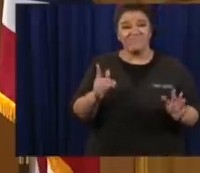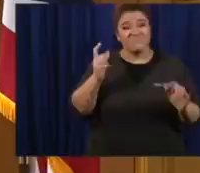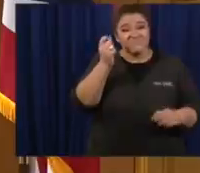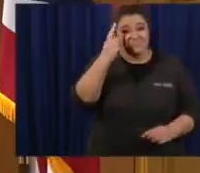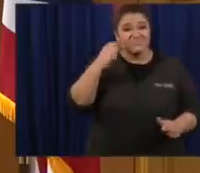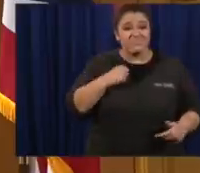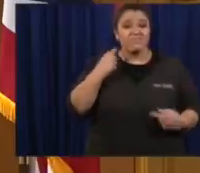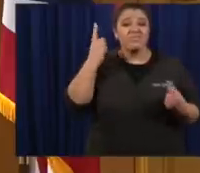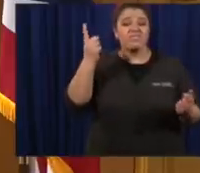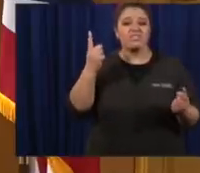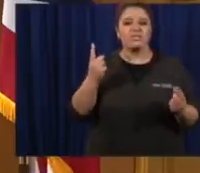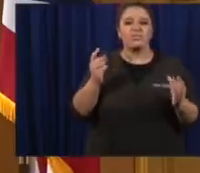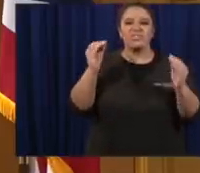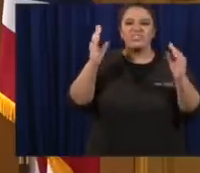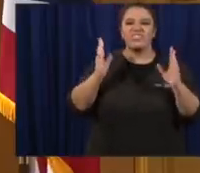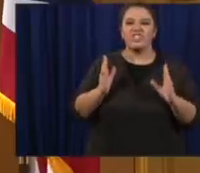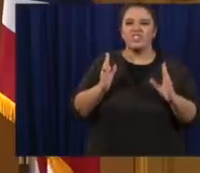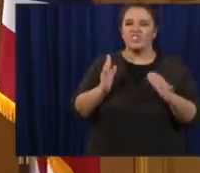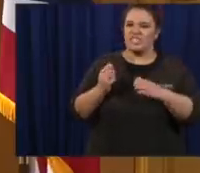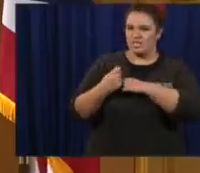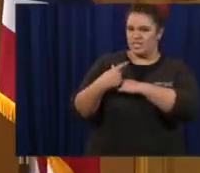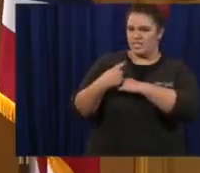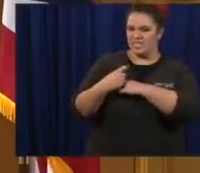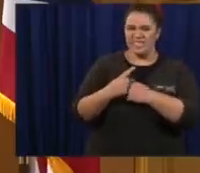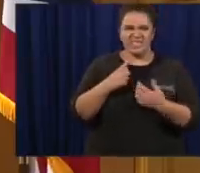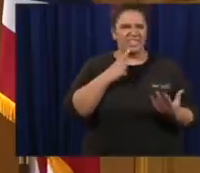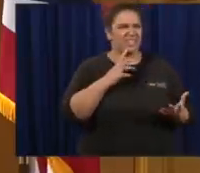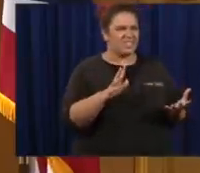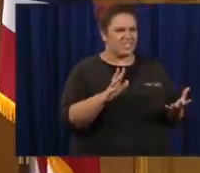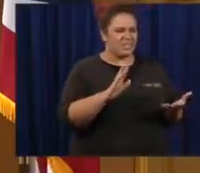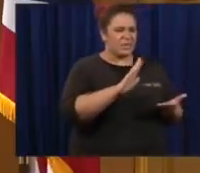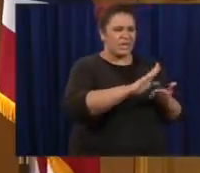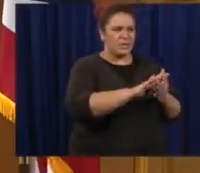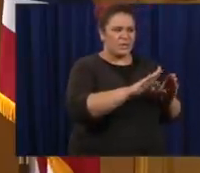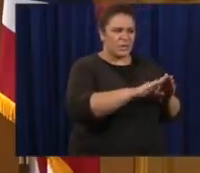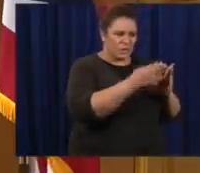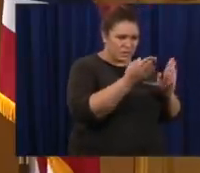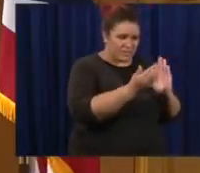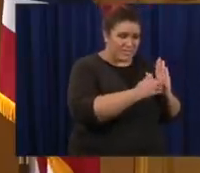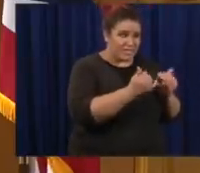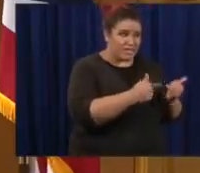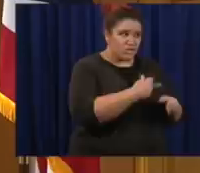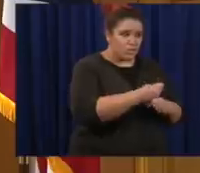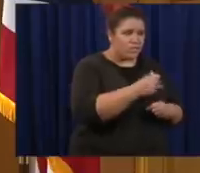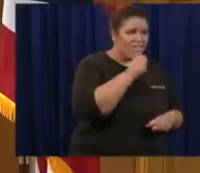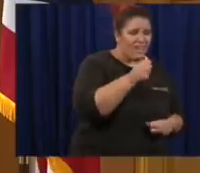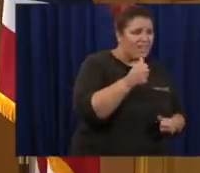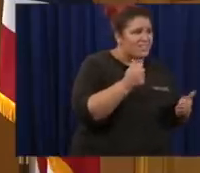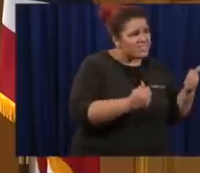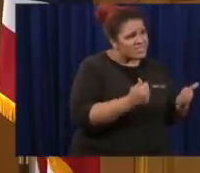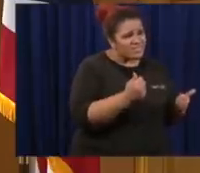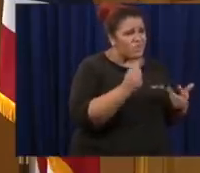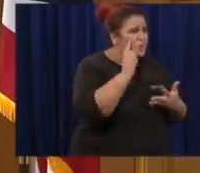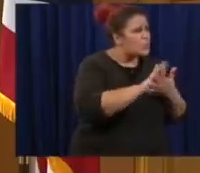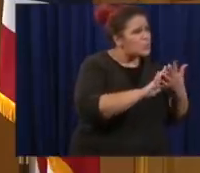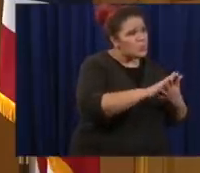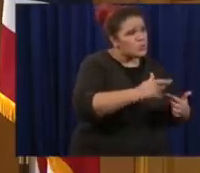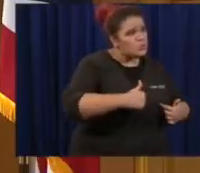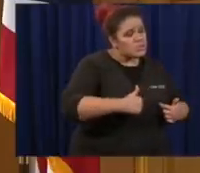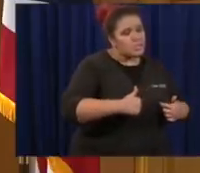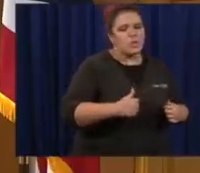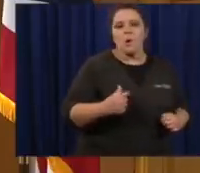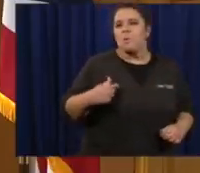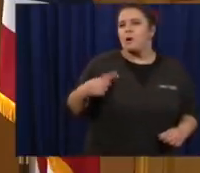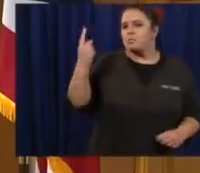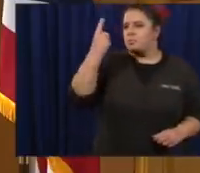say they're getting mixed messages about whether or not schools will reopen this year. I'm wondering if that's going to be a part of your